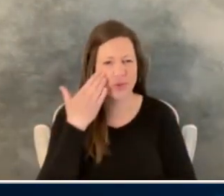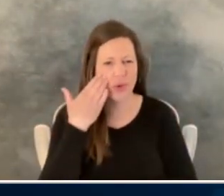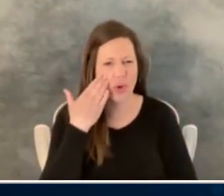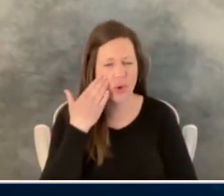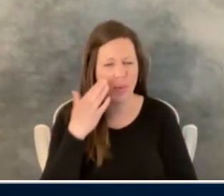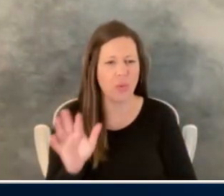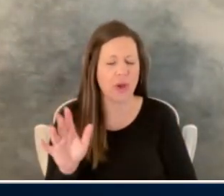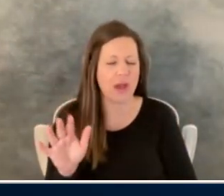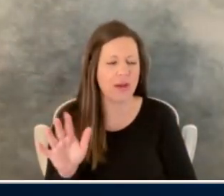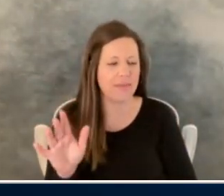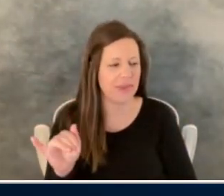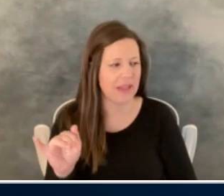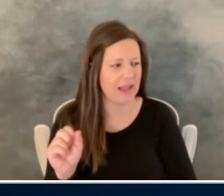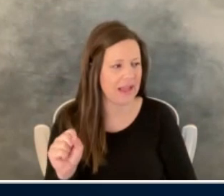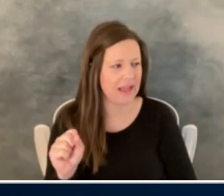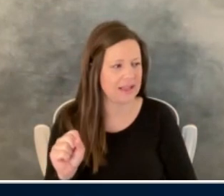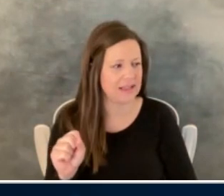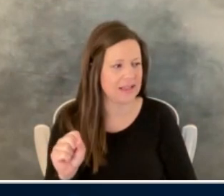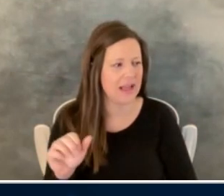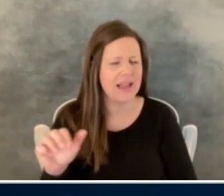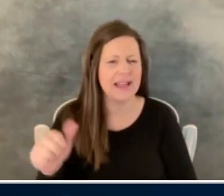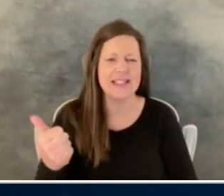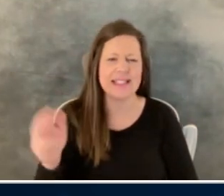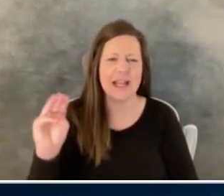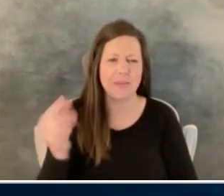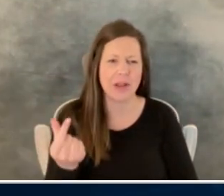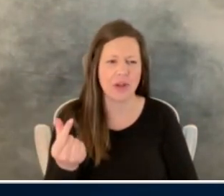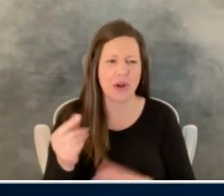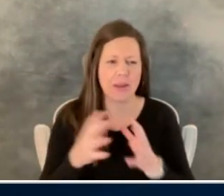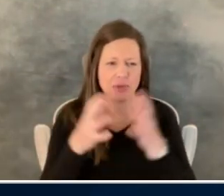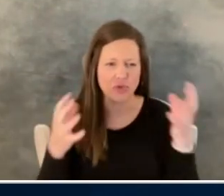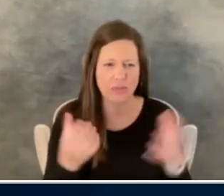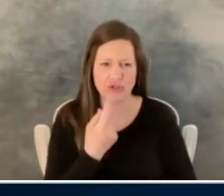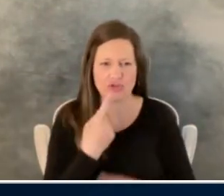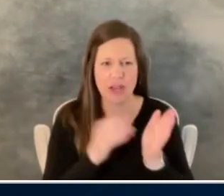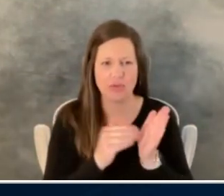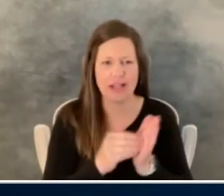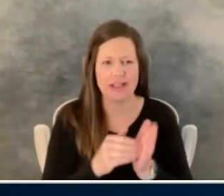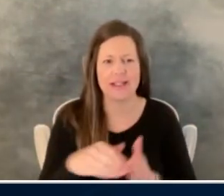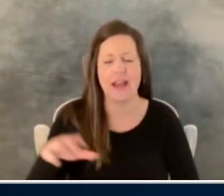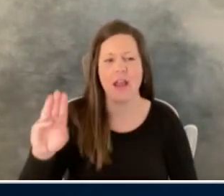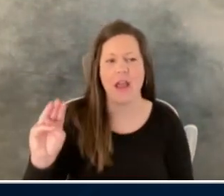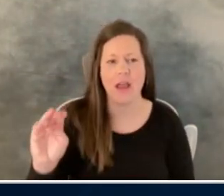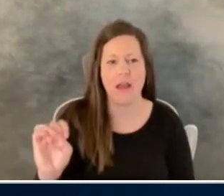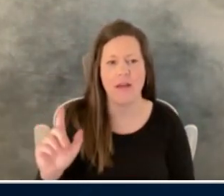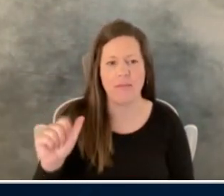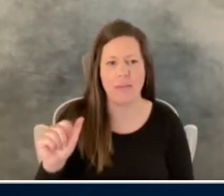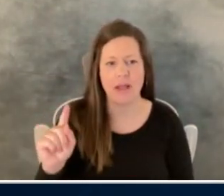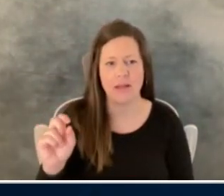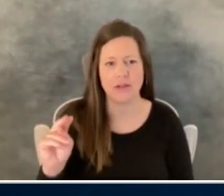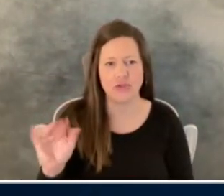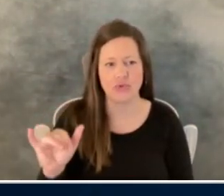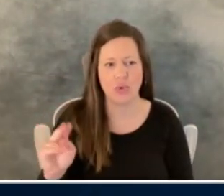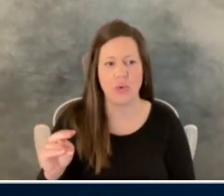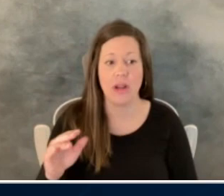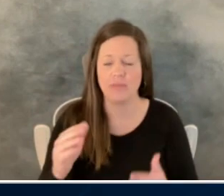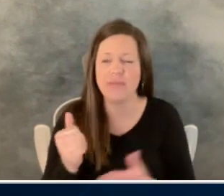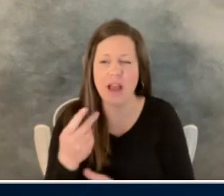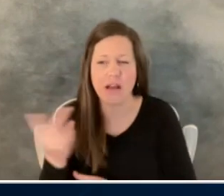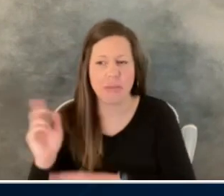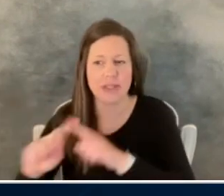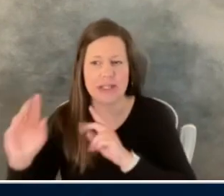is 10 milligrams too much to take regularly of melatonin? This is actually a question we've gotten from a couple different